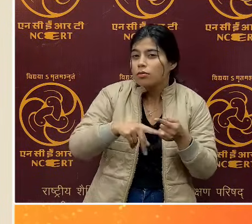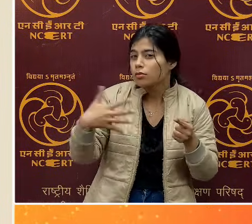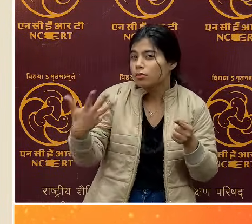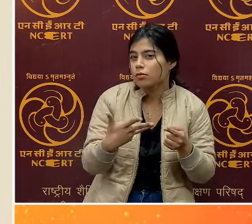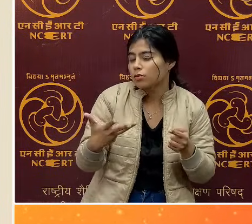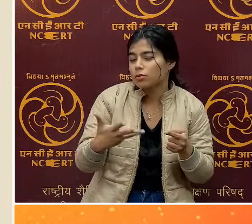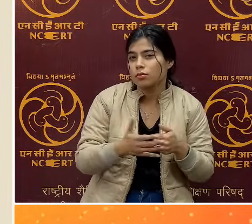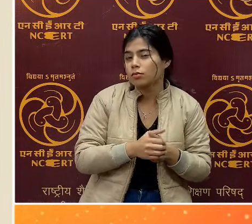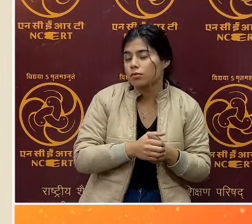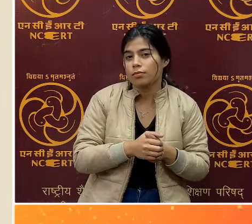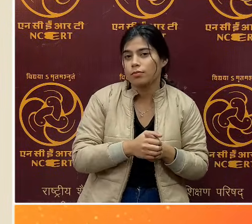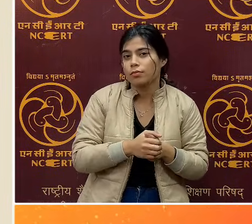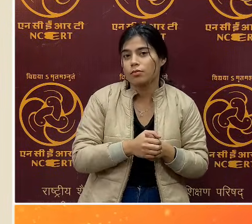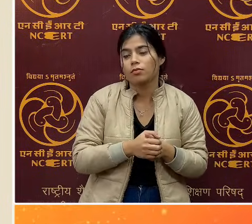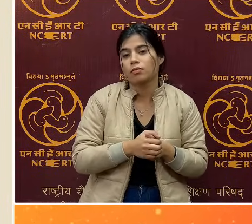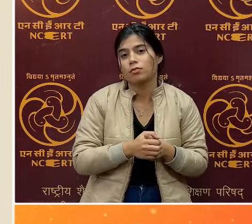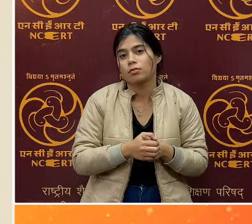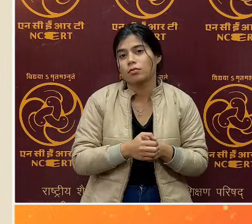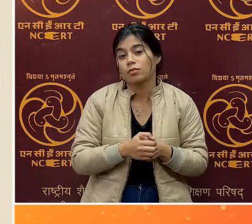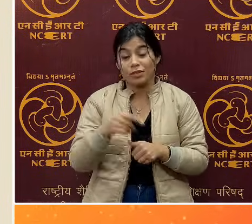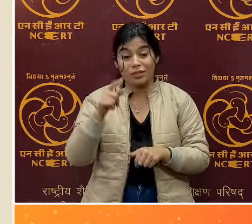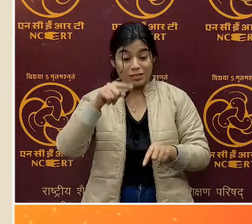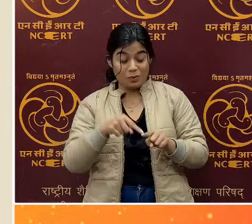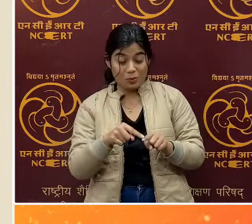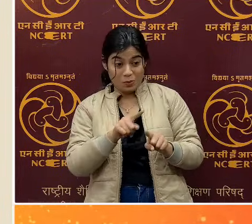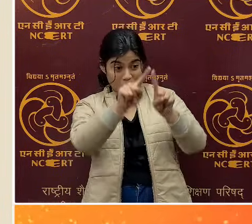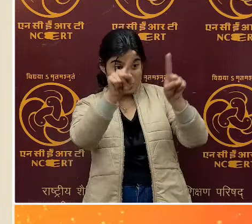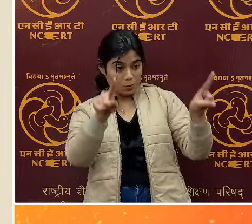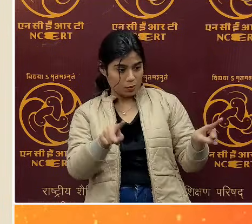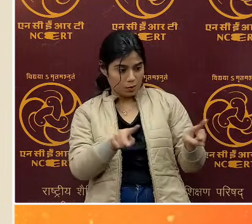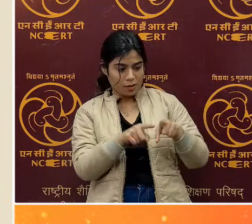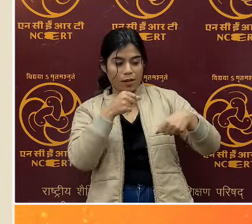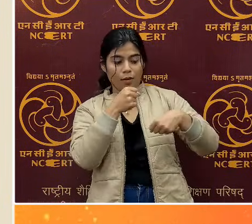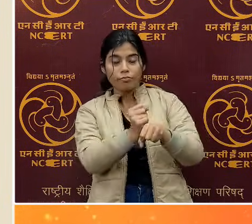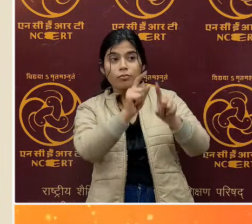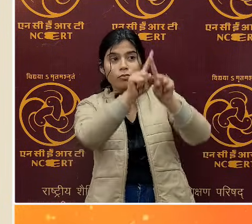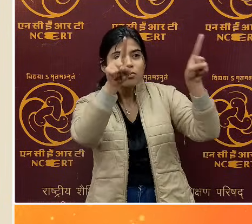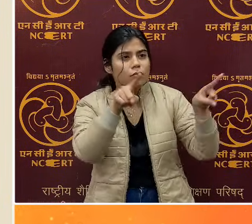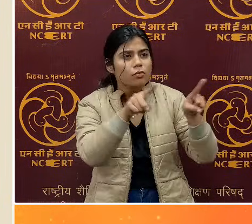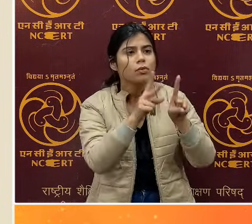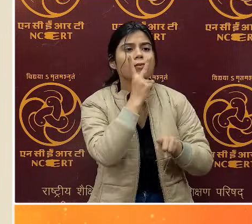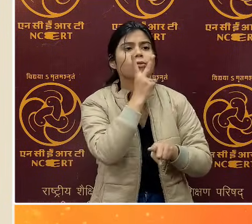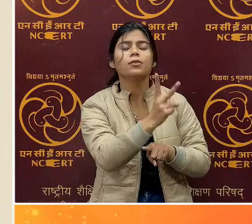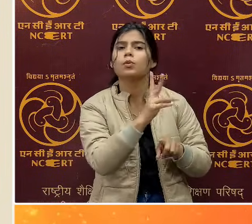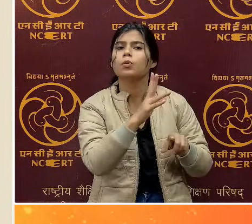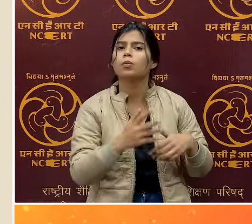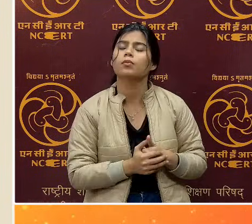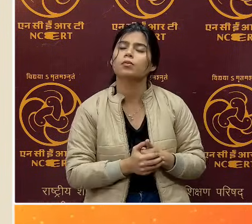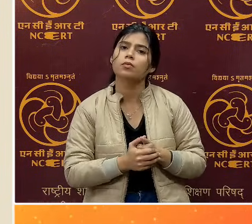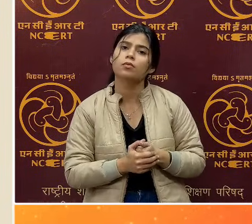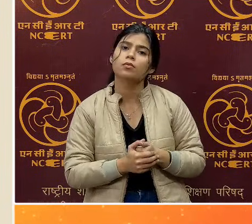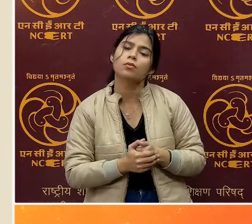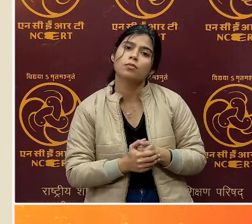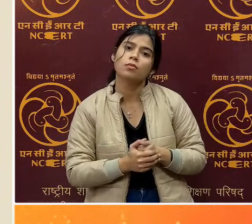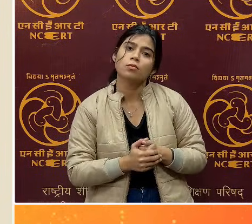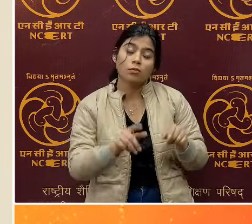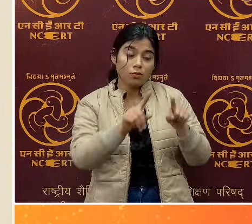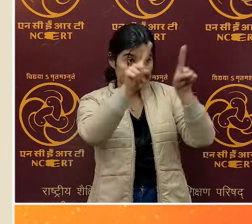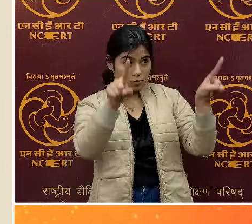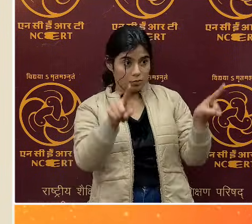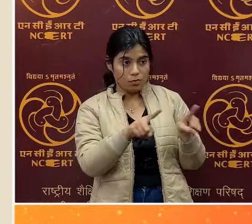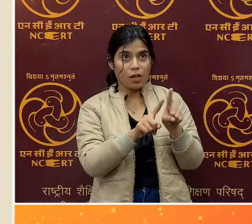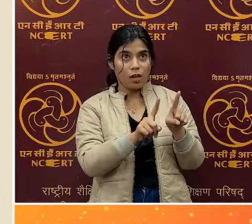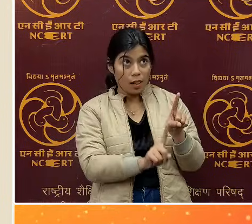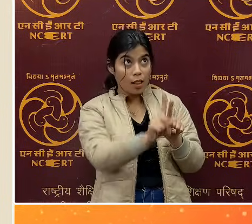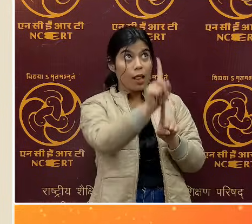happens is that the image that we get over the screen, right? The image is